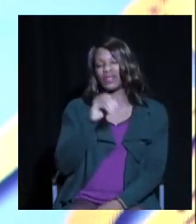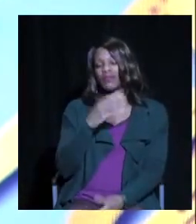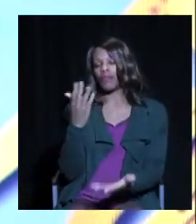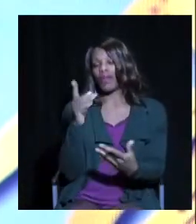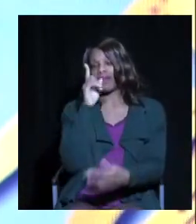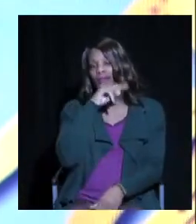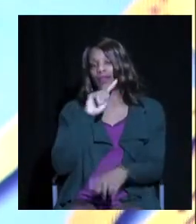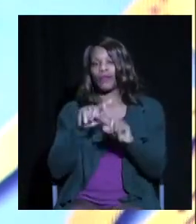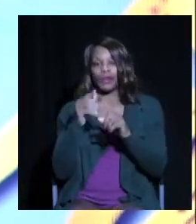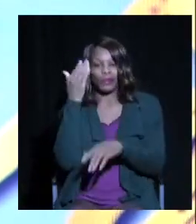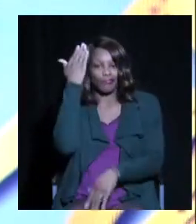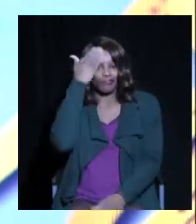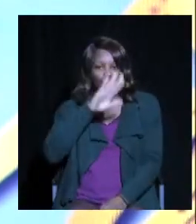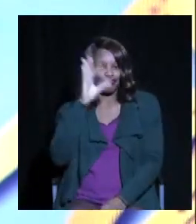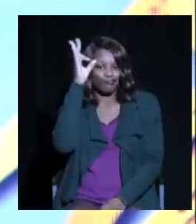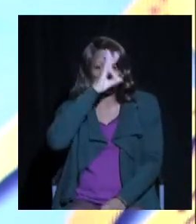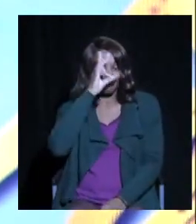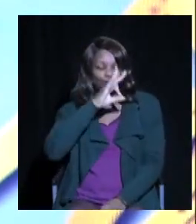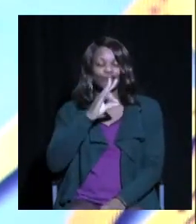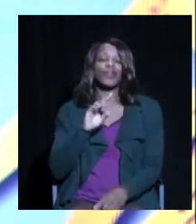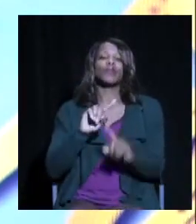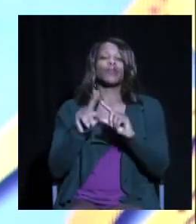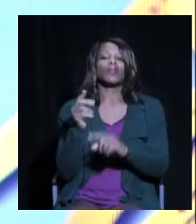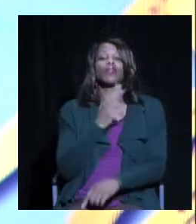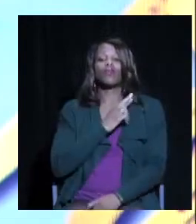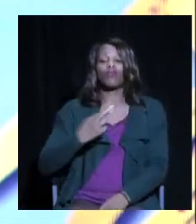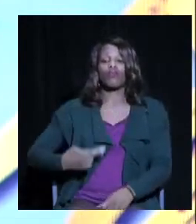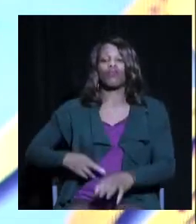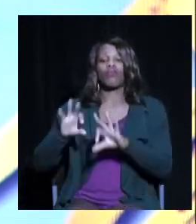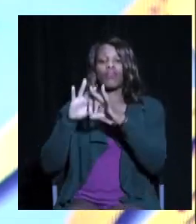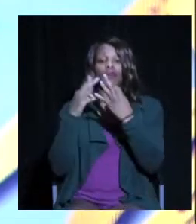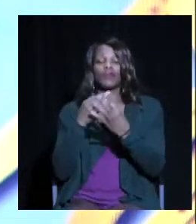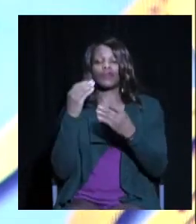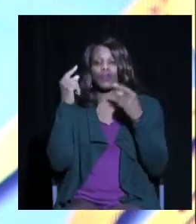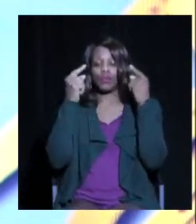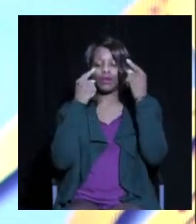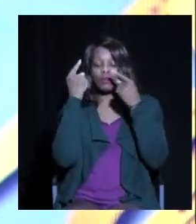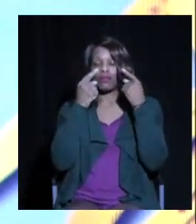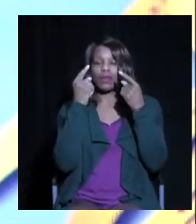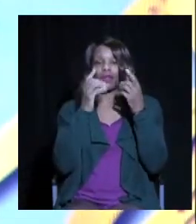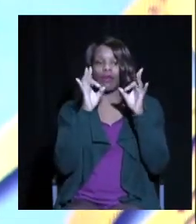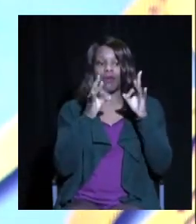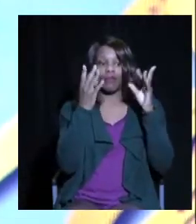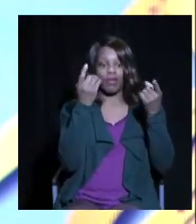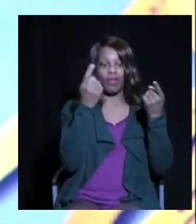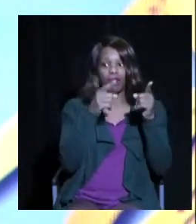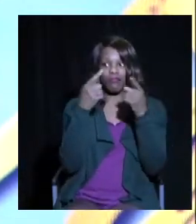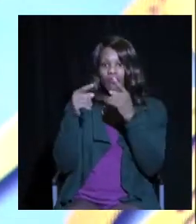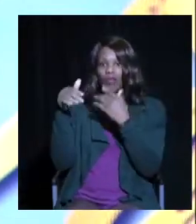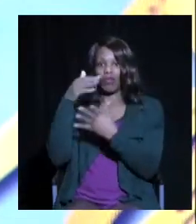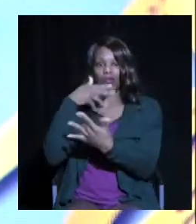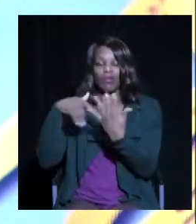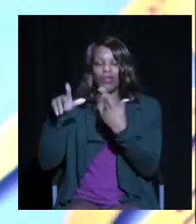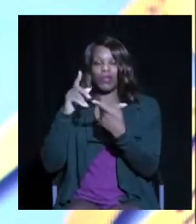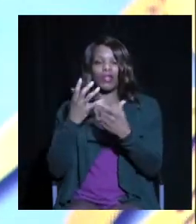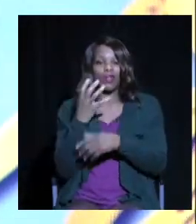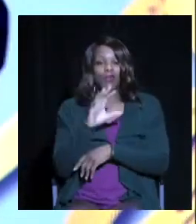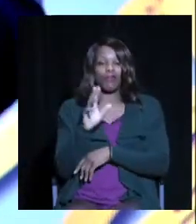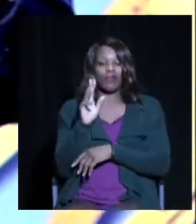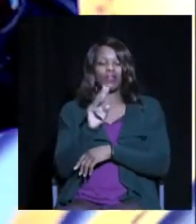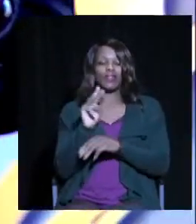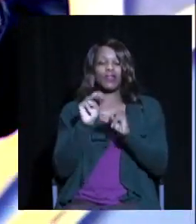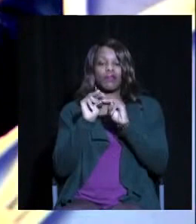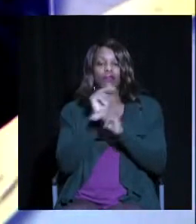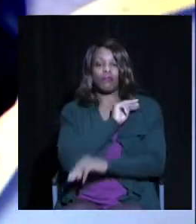at least on the show, that the royal family is always worried about with the scandals and the stuff that's happening around them is they don't want the monarchy to